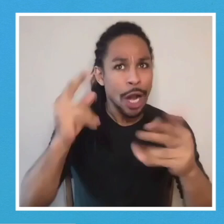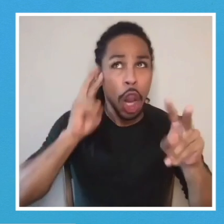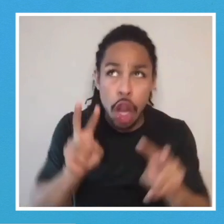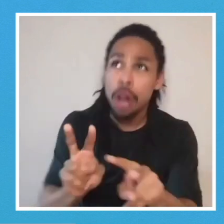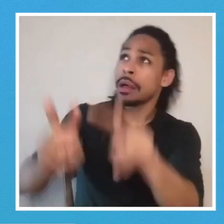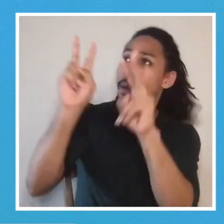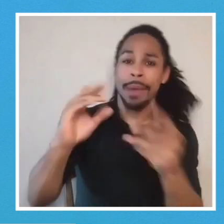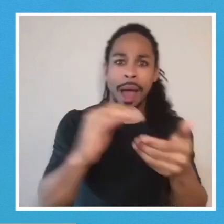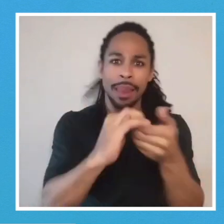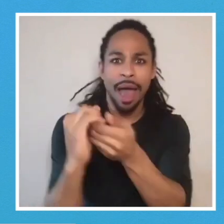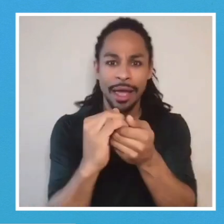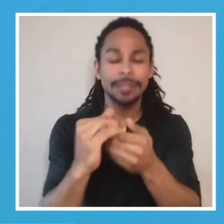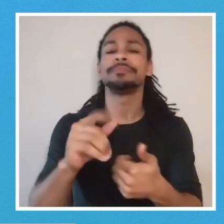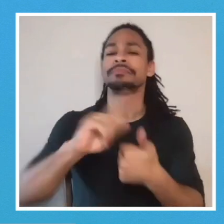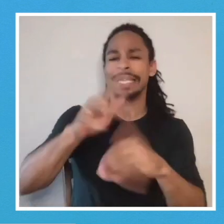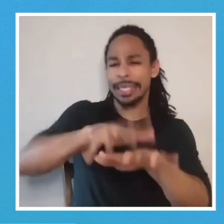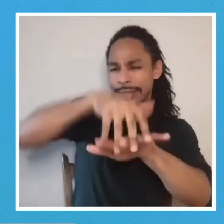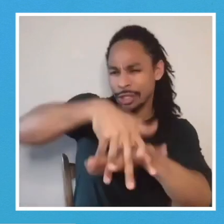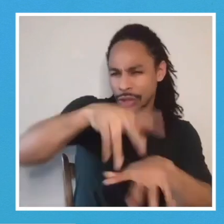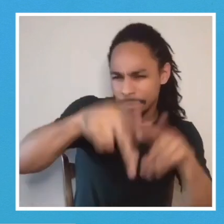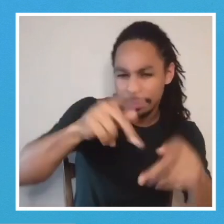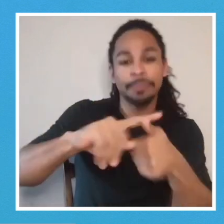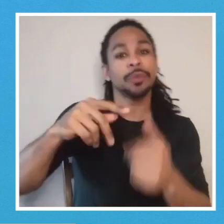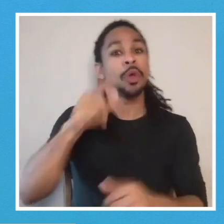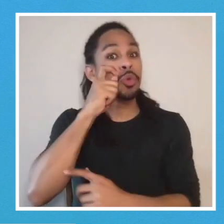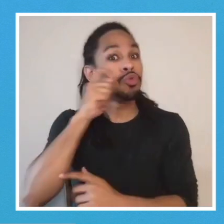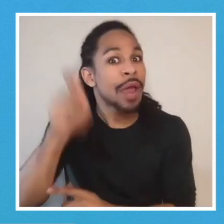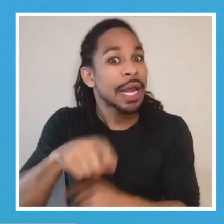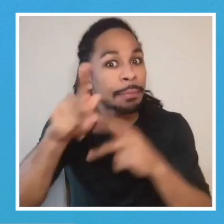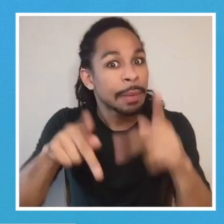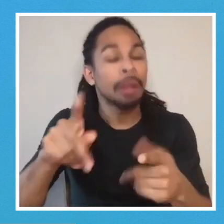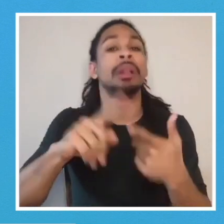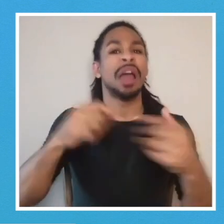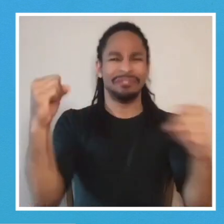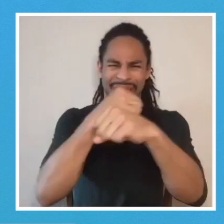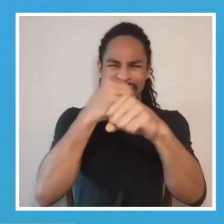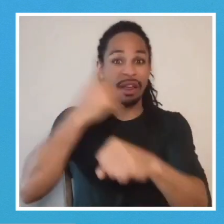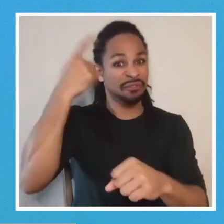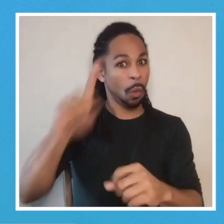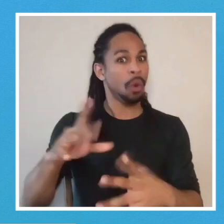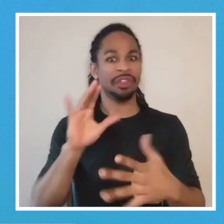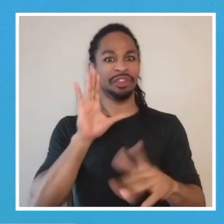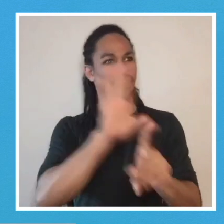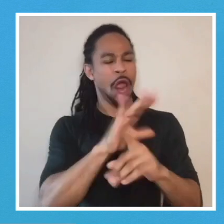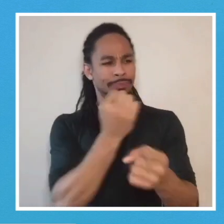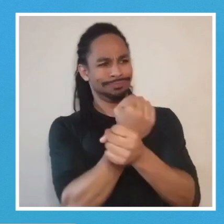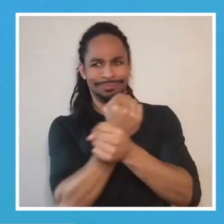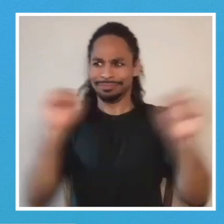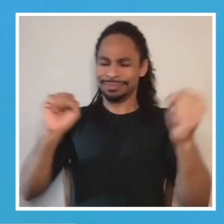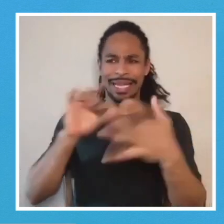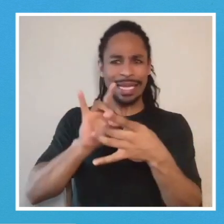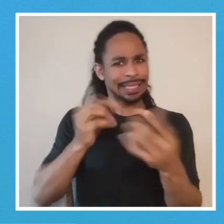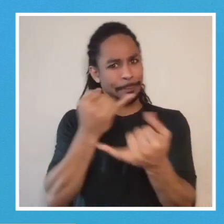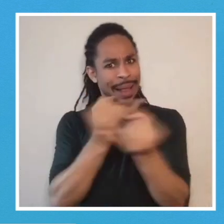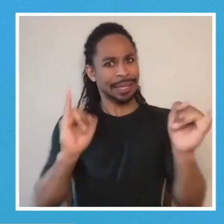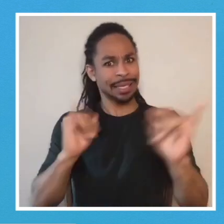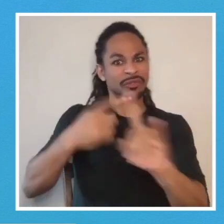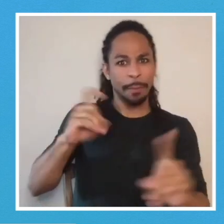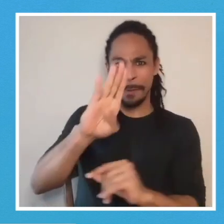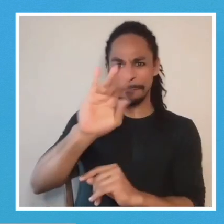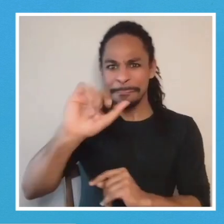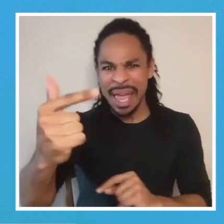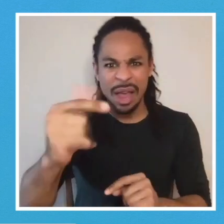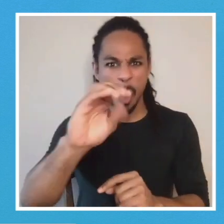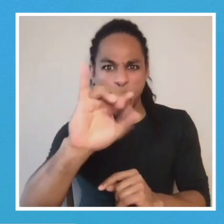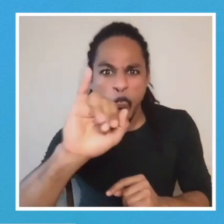indigenous people and Ukrainians fighting for their sovereignty from big oil, visionaries ready to supply Europe with electric heat pumps to